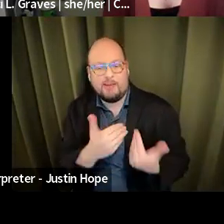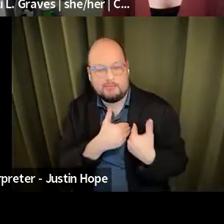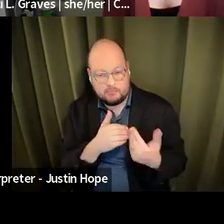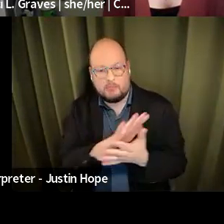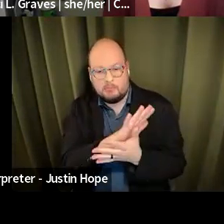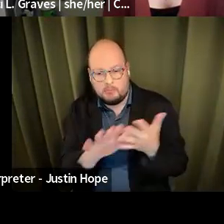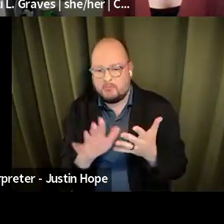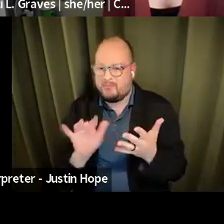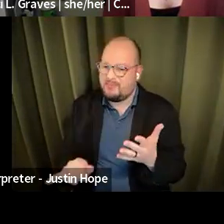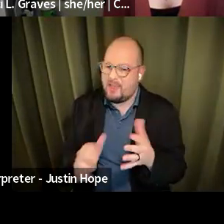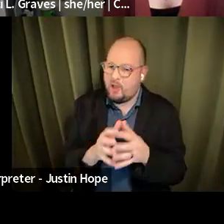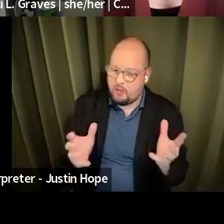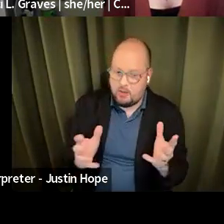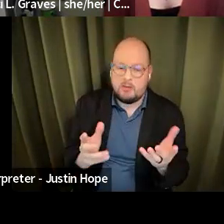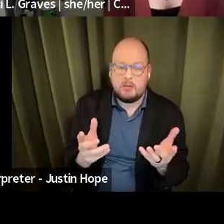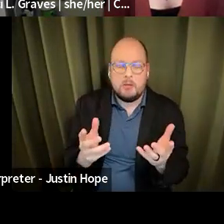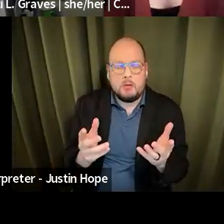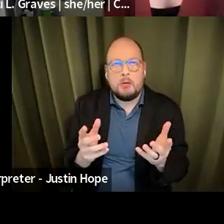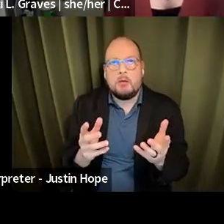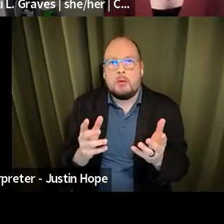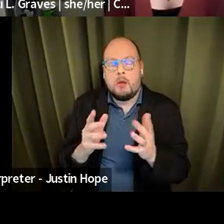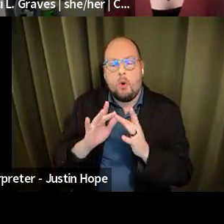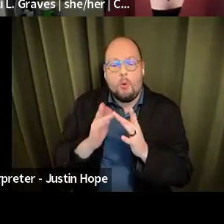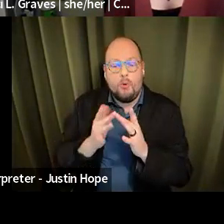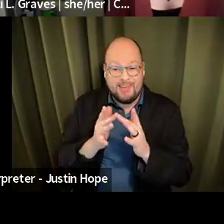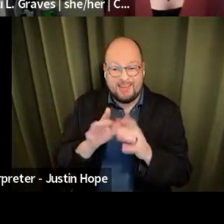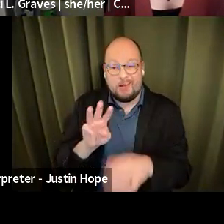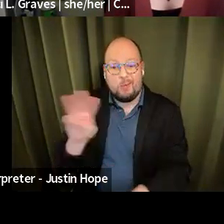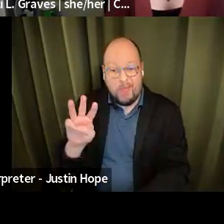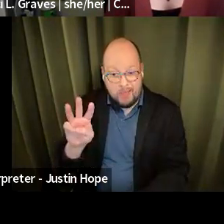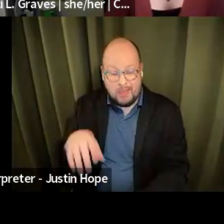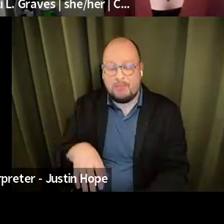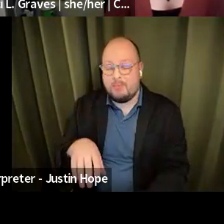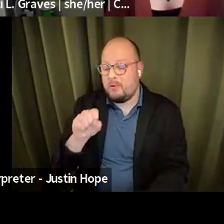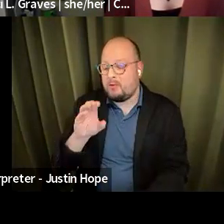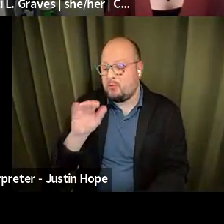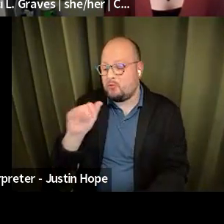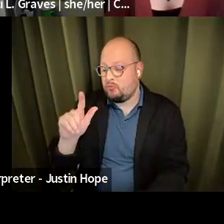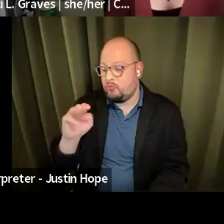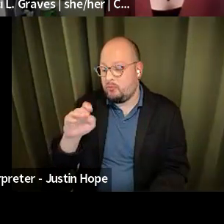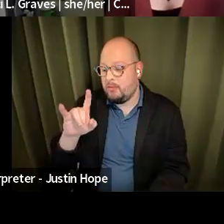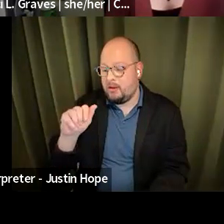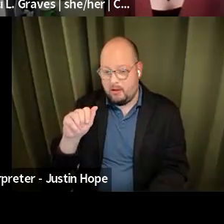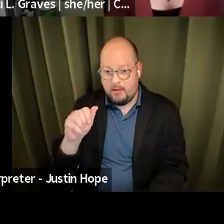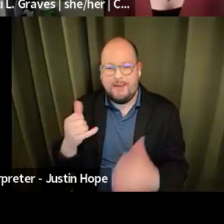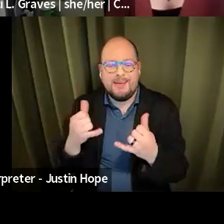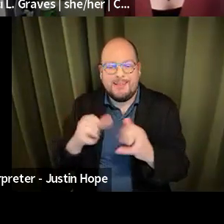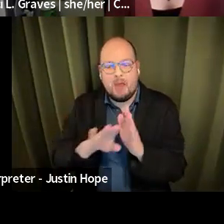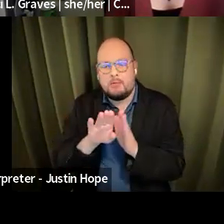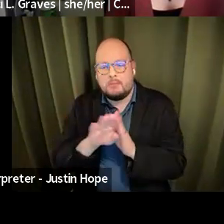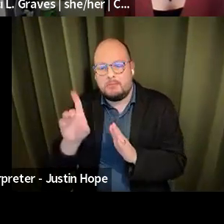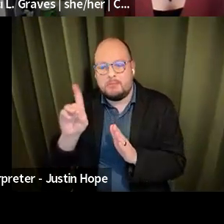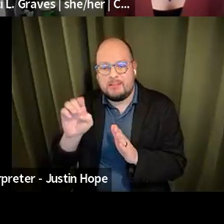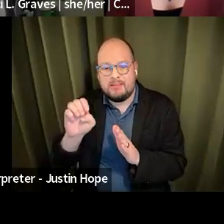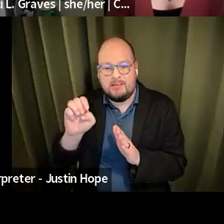But externally, yes, social media, our websites. We're right now working on the DEI website to provide more information to the community. So